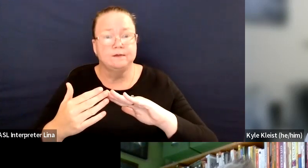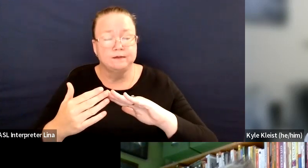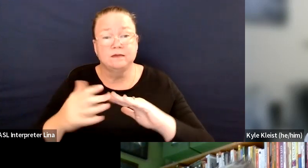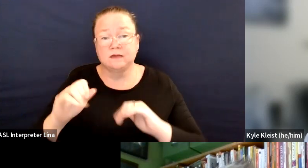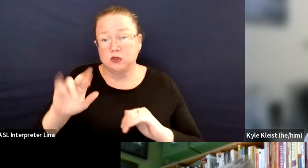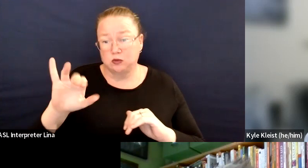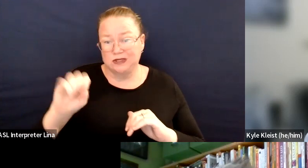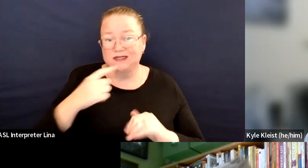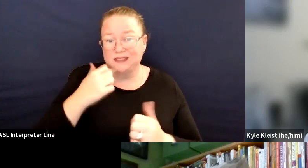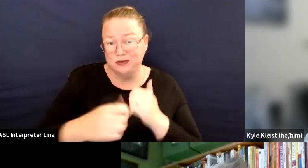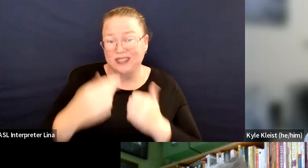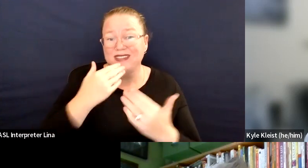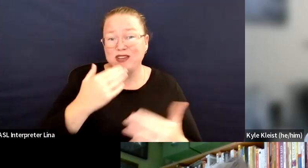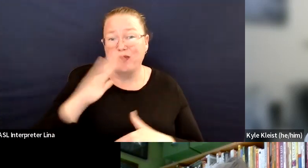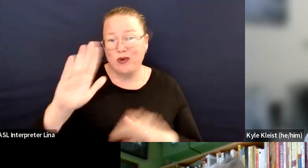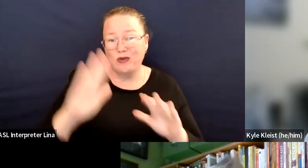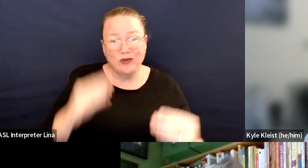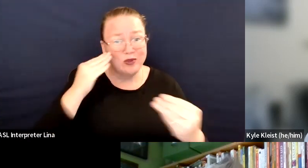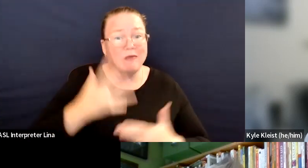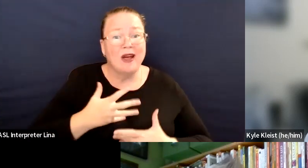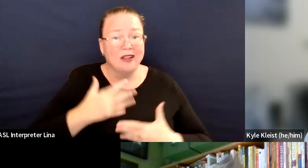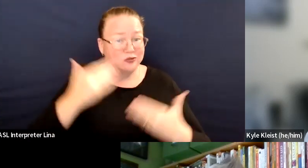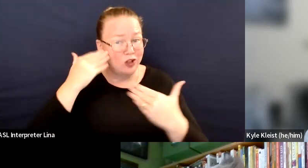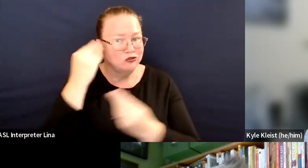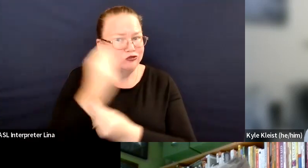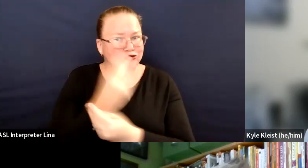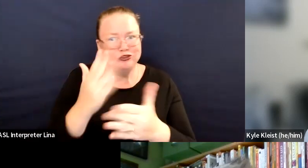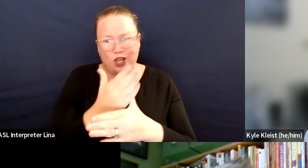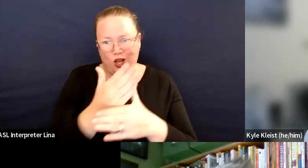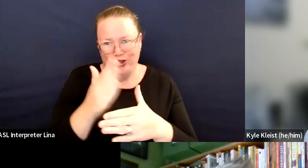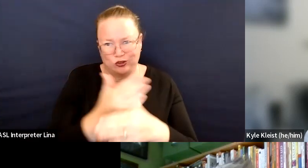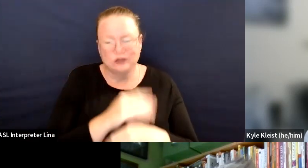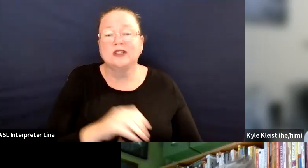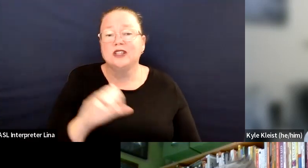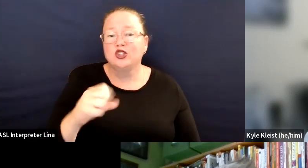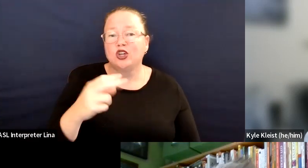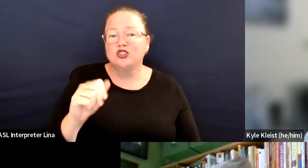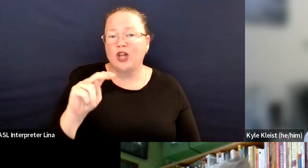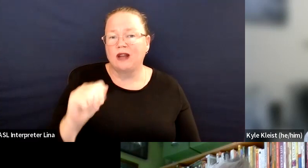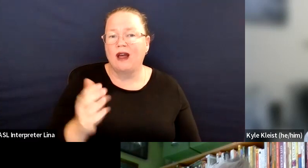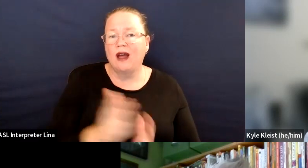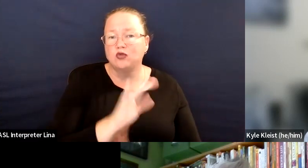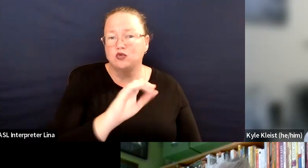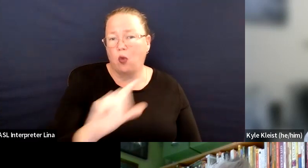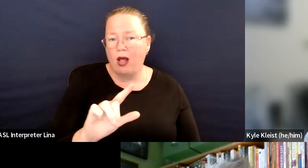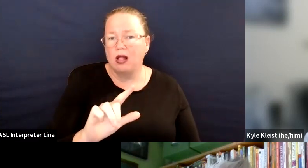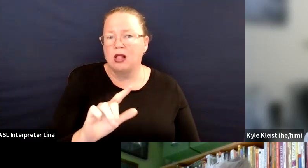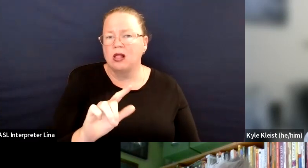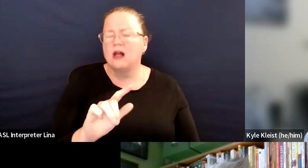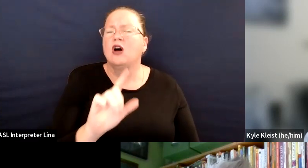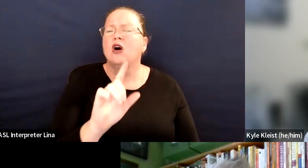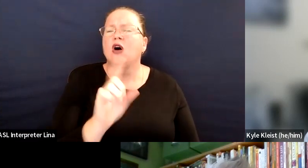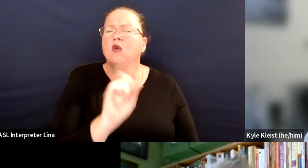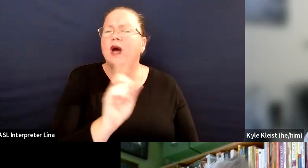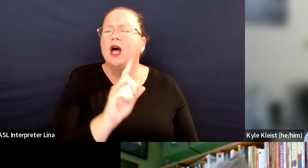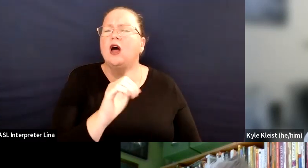Arias says to everyone, thank you for your great information and knowledge being shared. And Shayna is asking Joelle, where are you entering